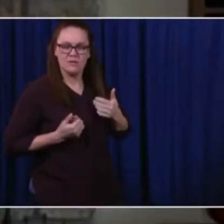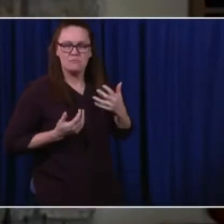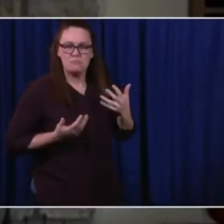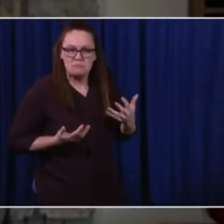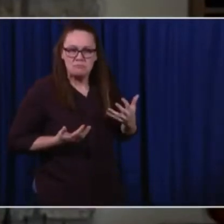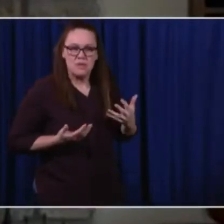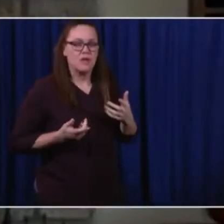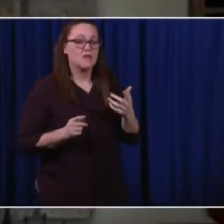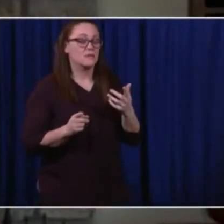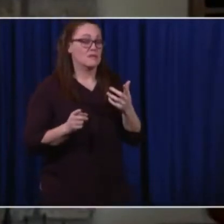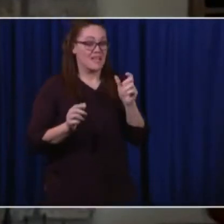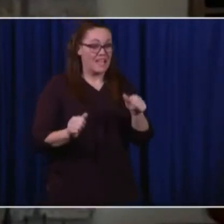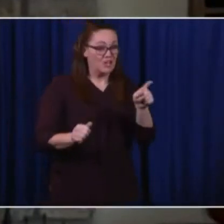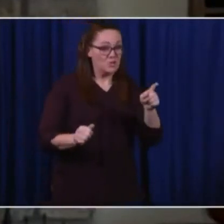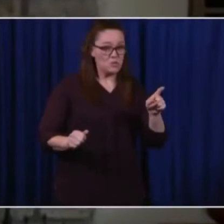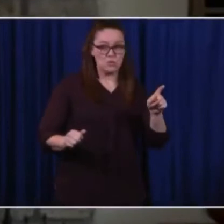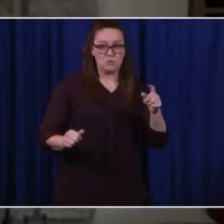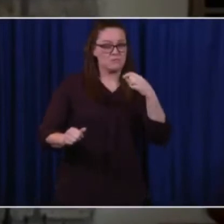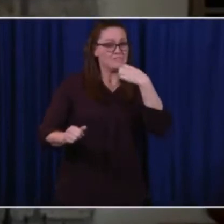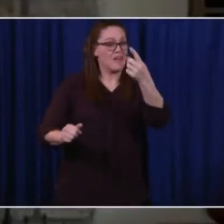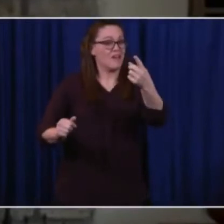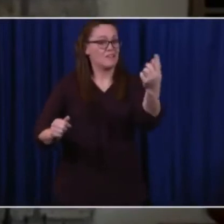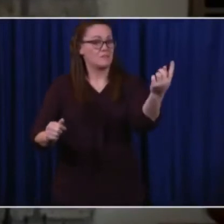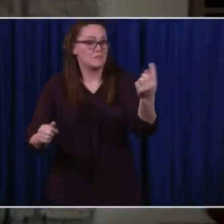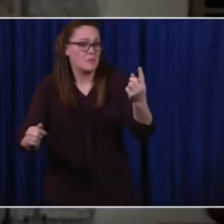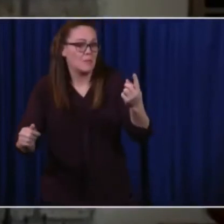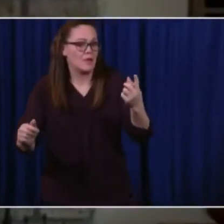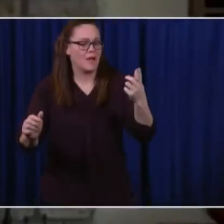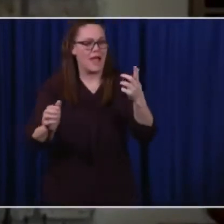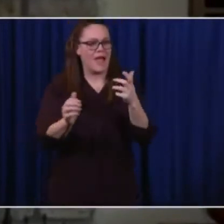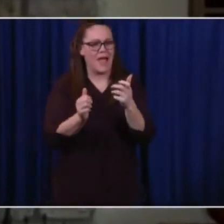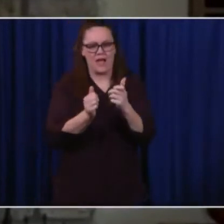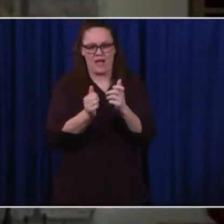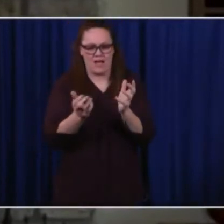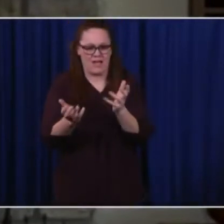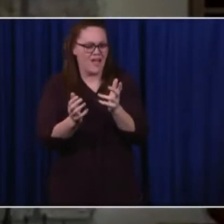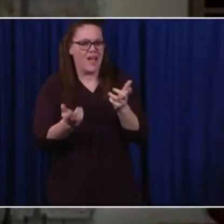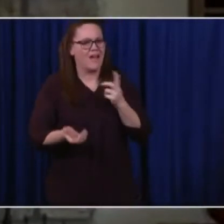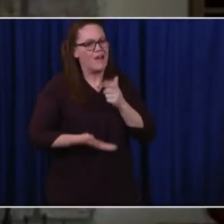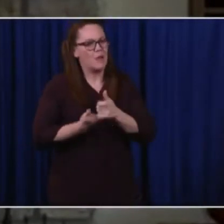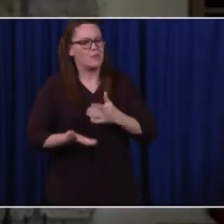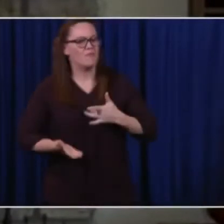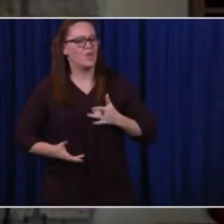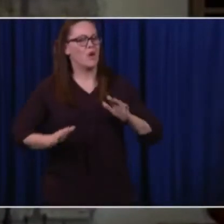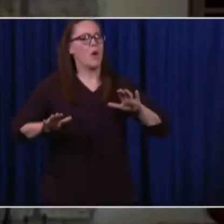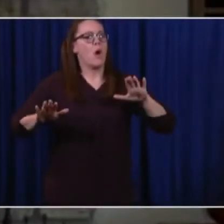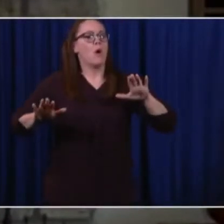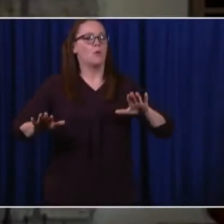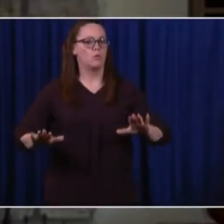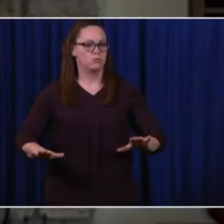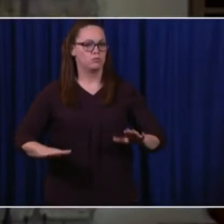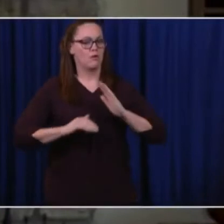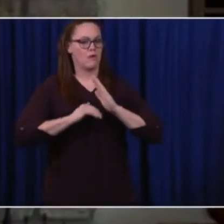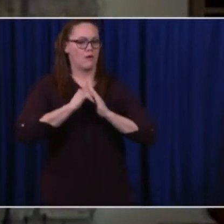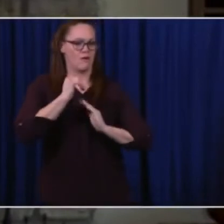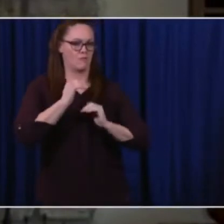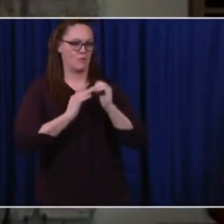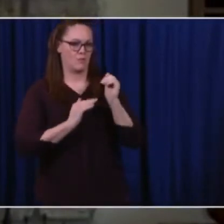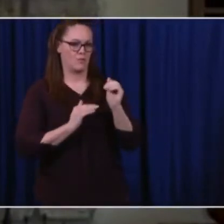concerns they might have about what limits that you see your power as governor should be imposed upon,